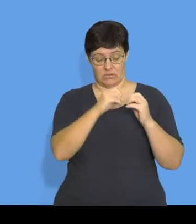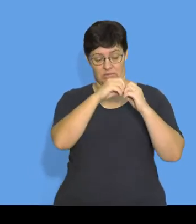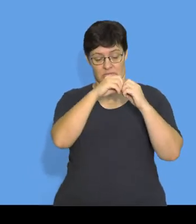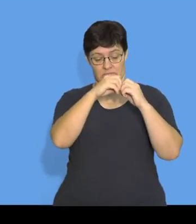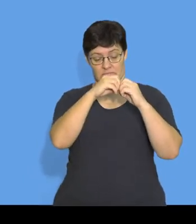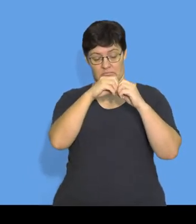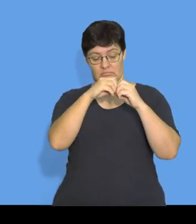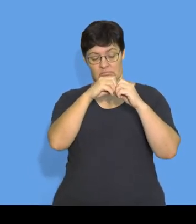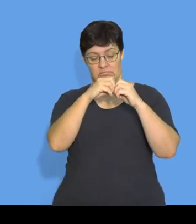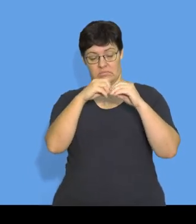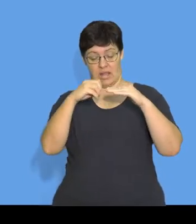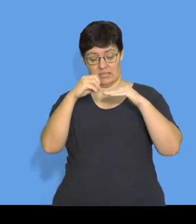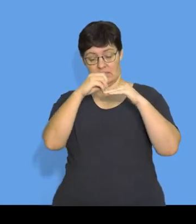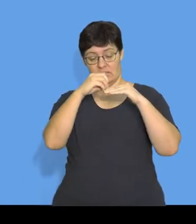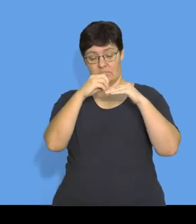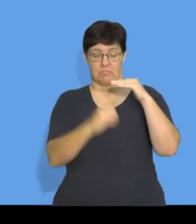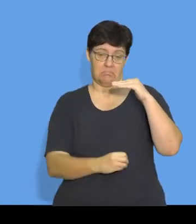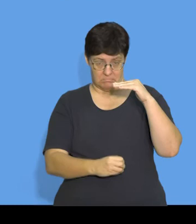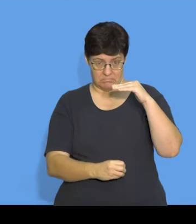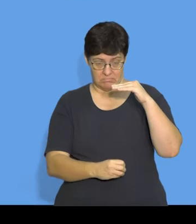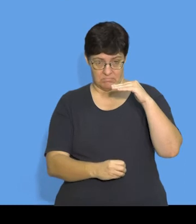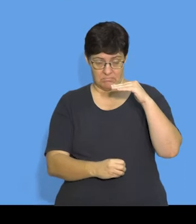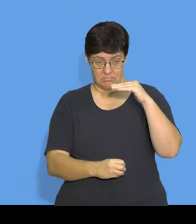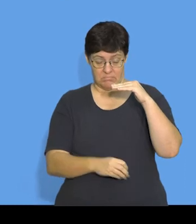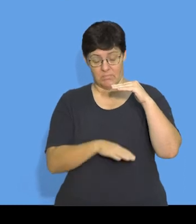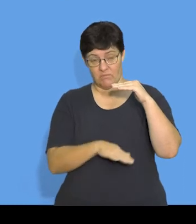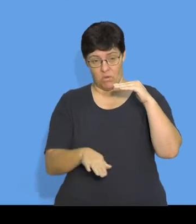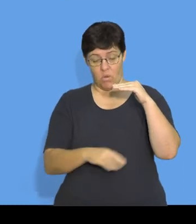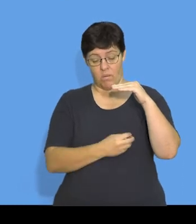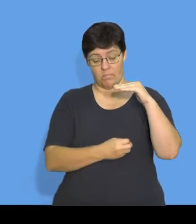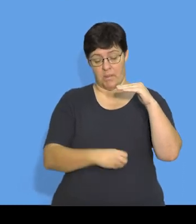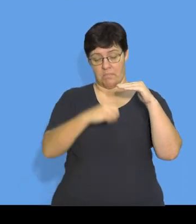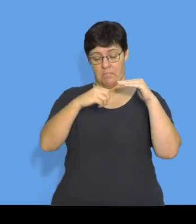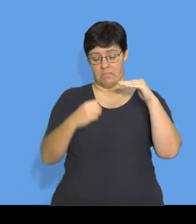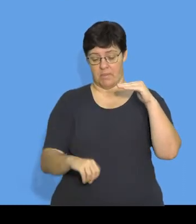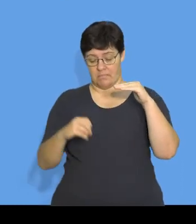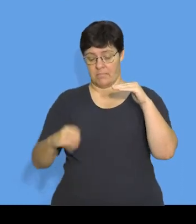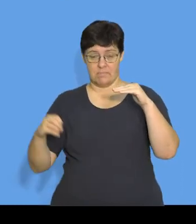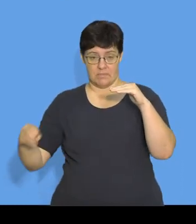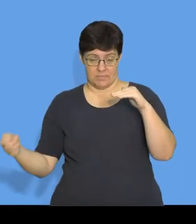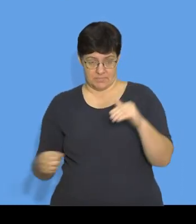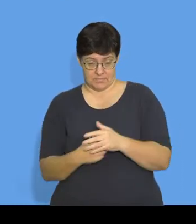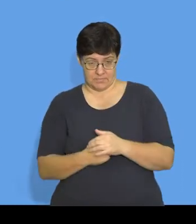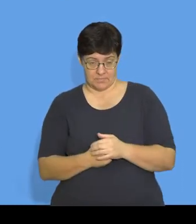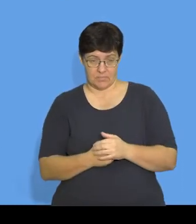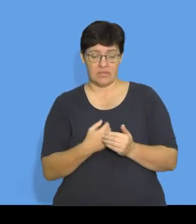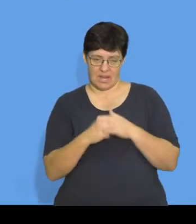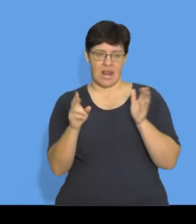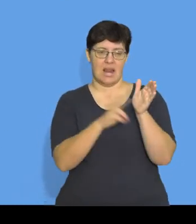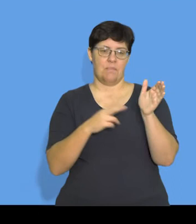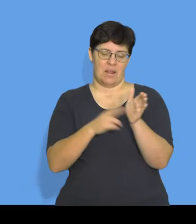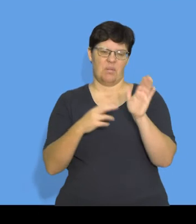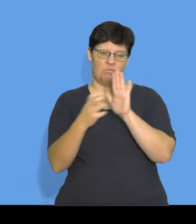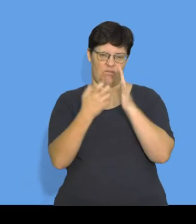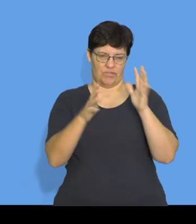height of 5 meters. It hits a cement floor and keeps bouncing. And then we've got some parts labeled on the graph.